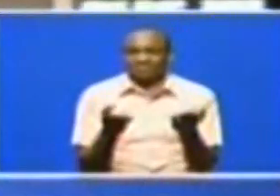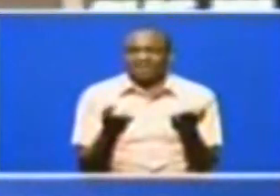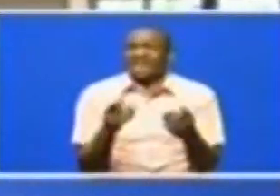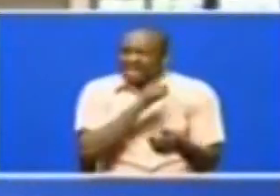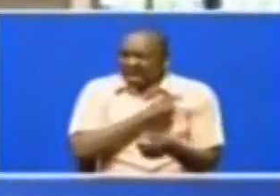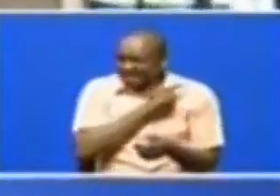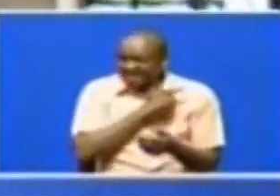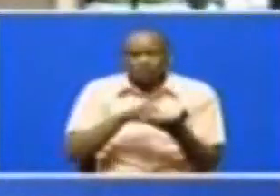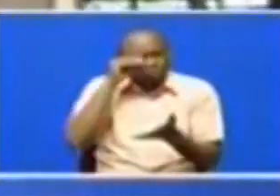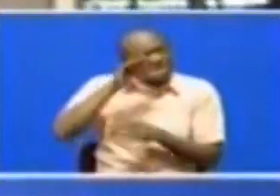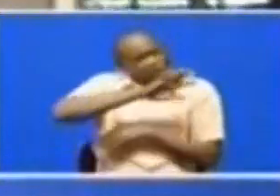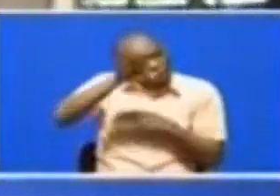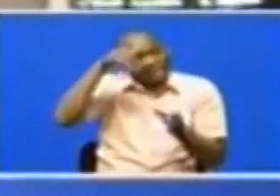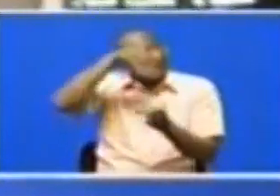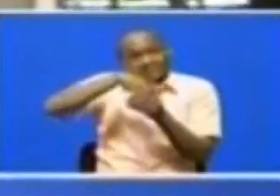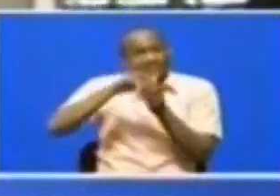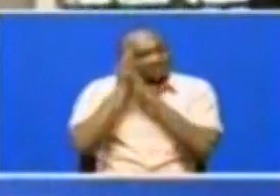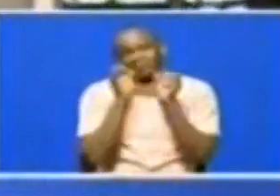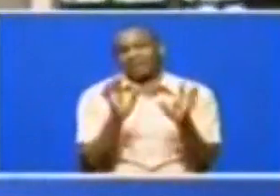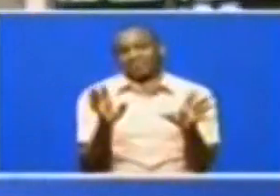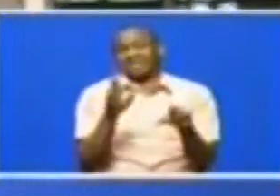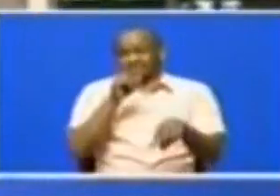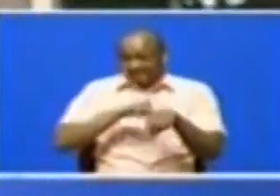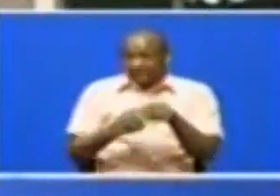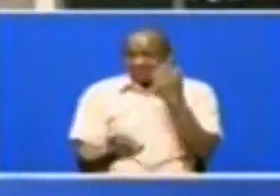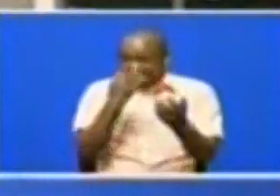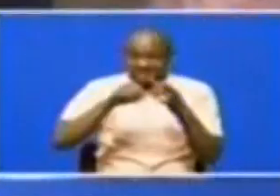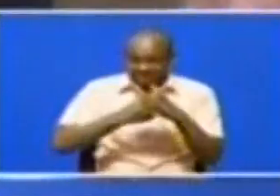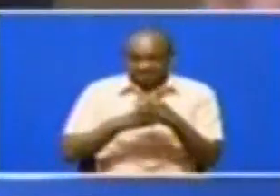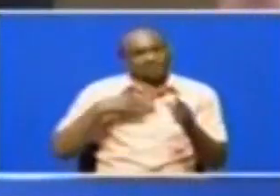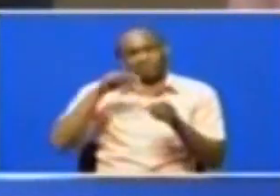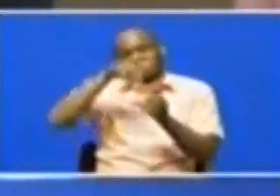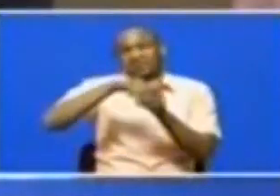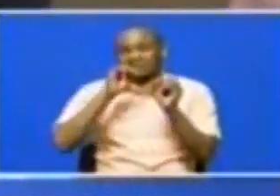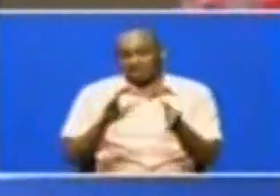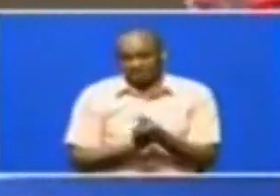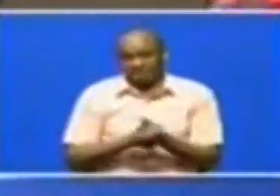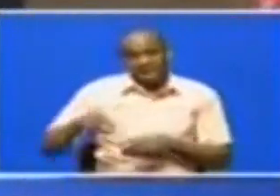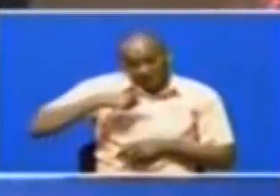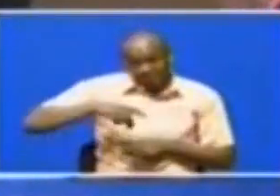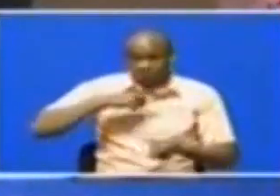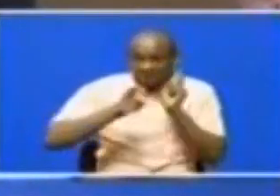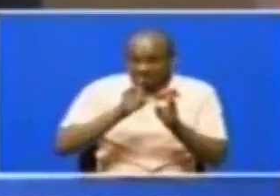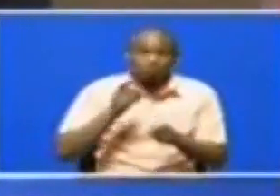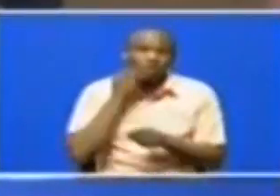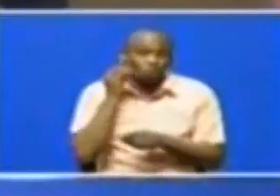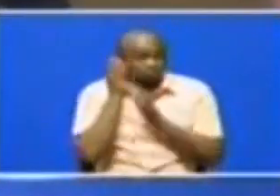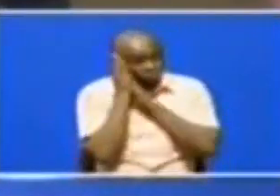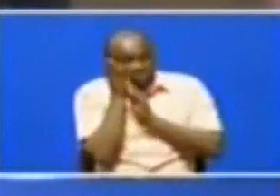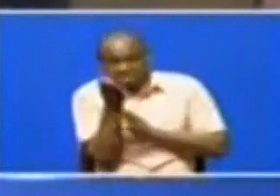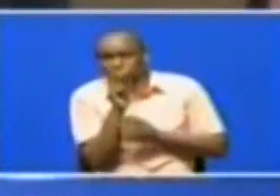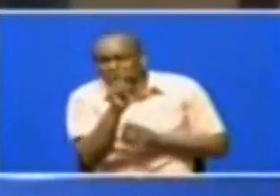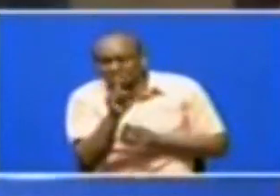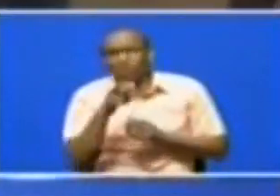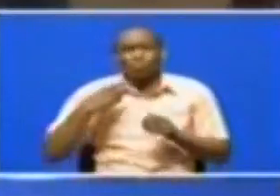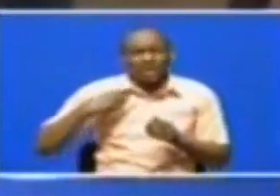Luckily, the students were not in the dormitory by the time of the incident. So we rushed to the dorm and we tried to